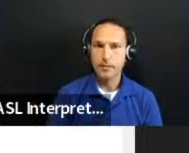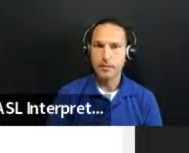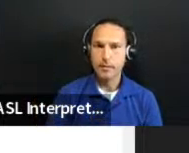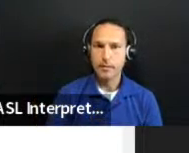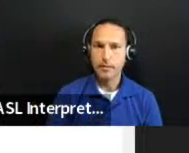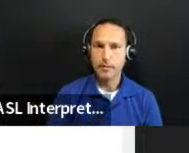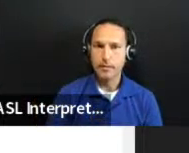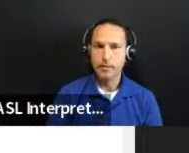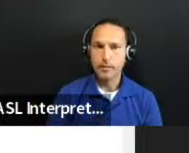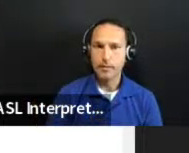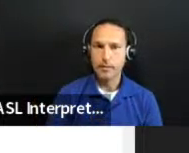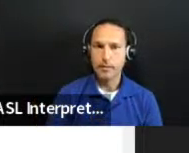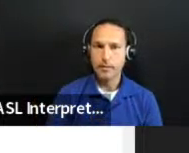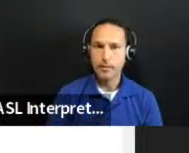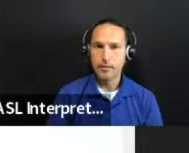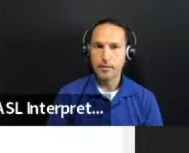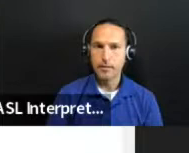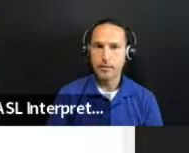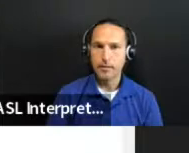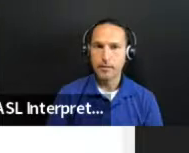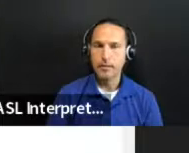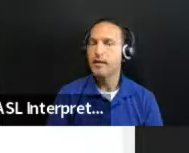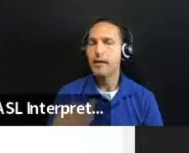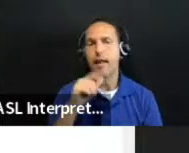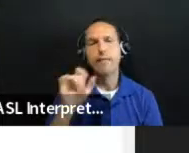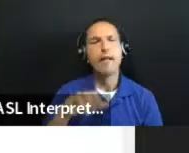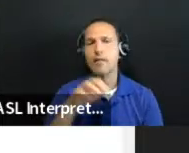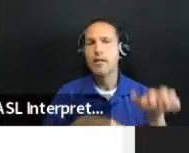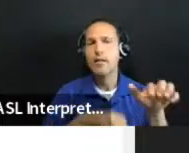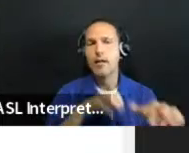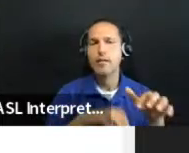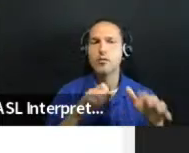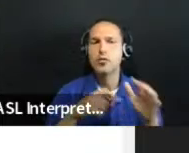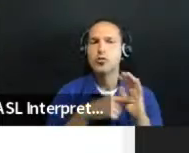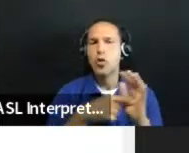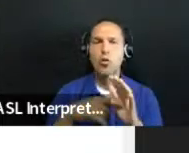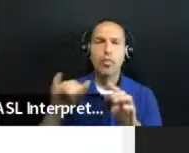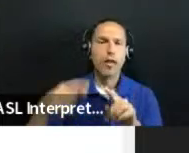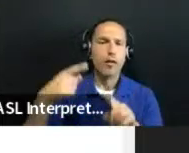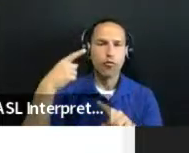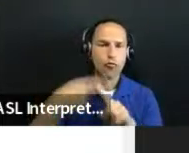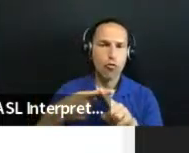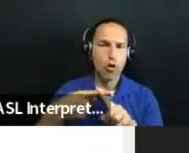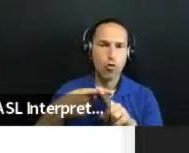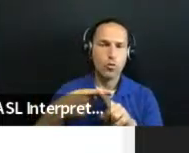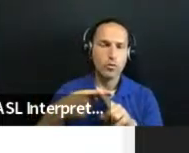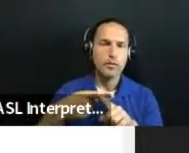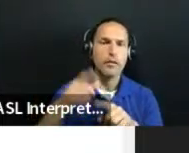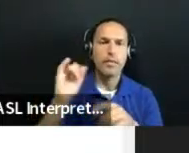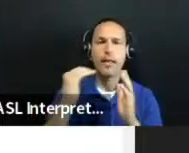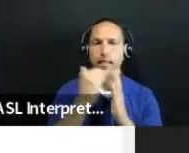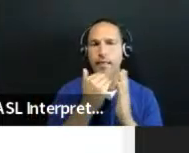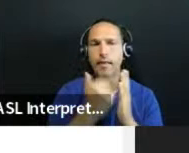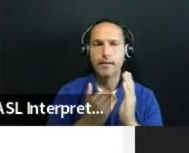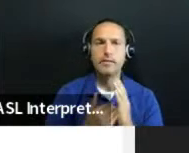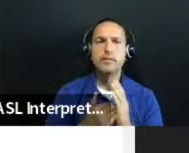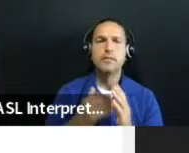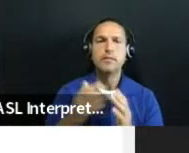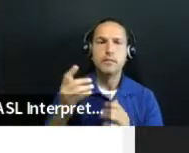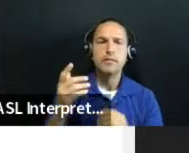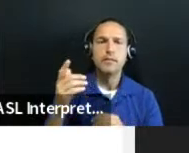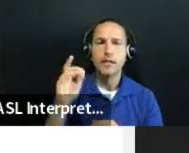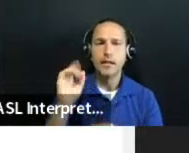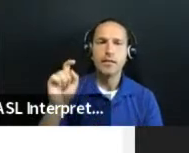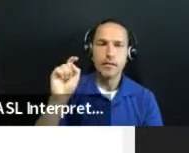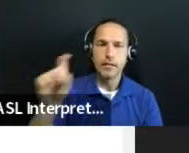Select right, the cross so street combo box to now I change don't the have to type anything. It's showing me all the cross streets as a list in the combo box. So I could just press